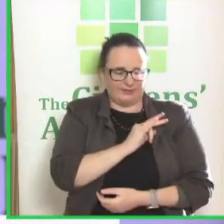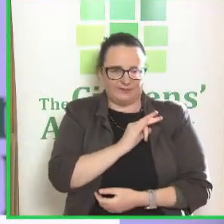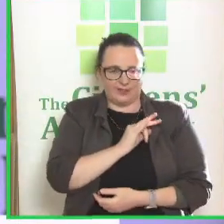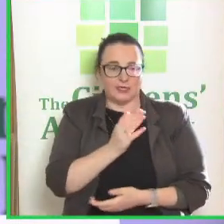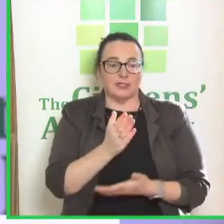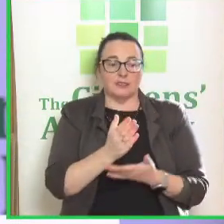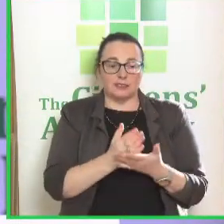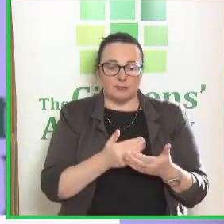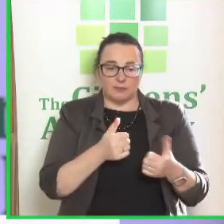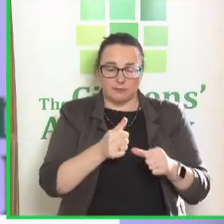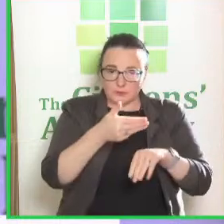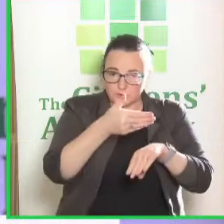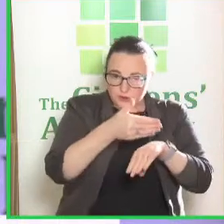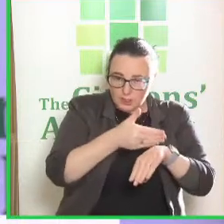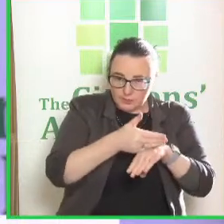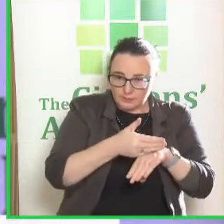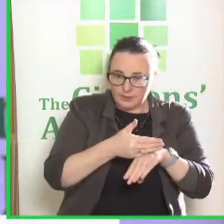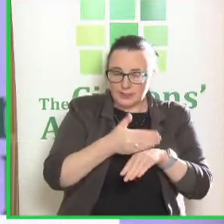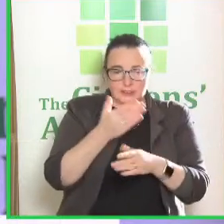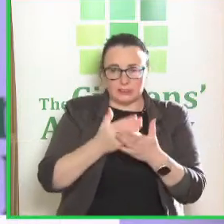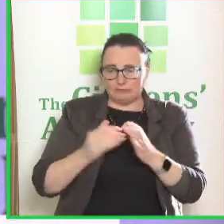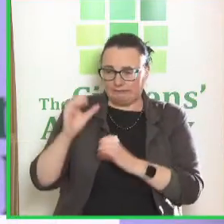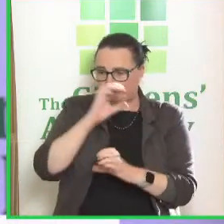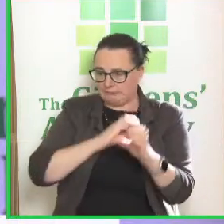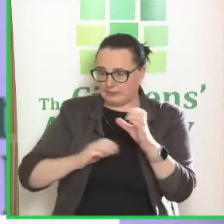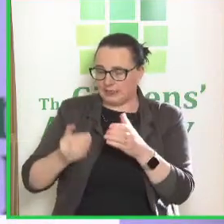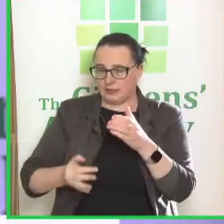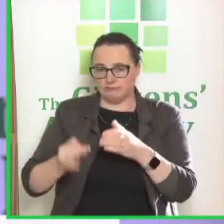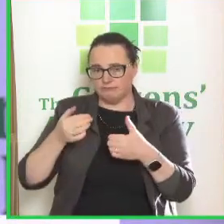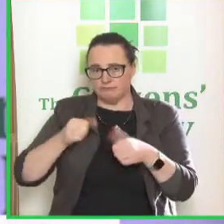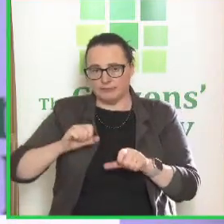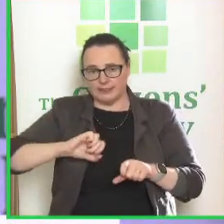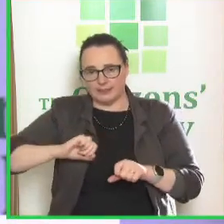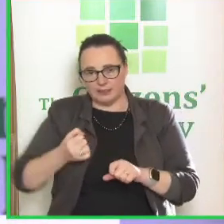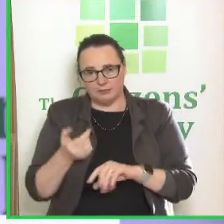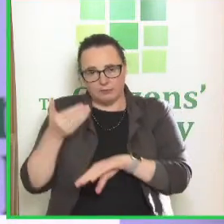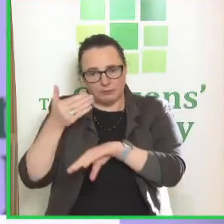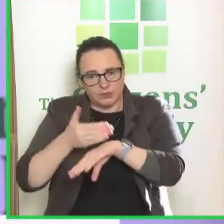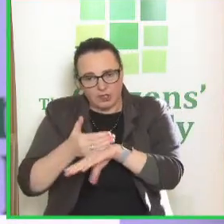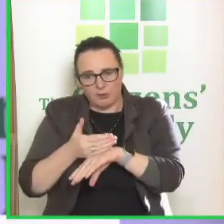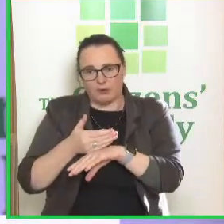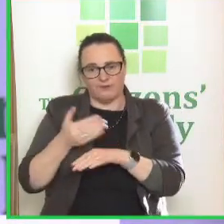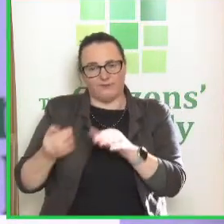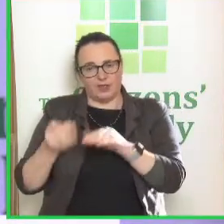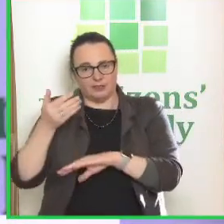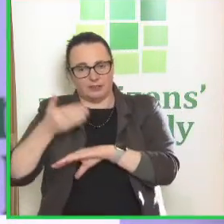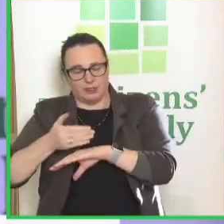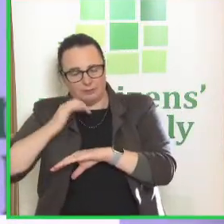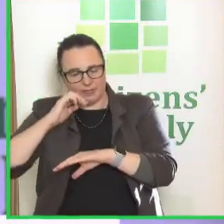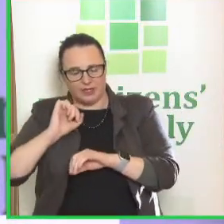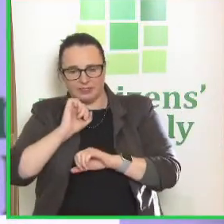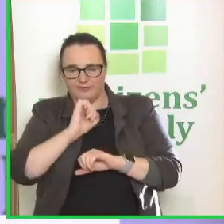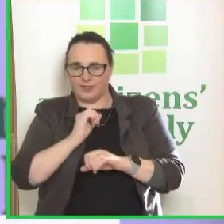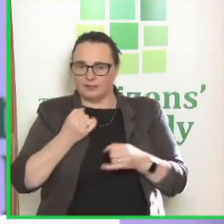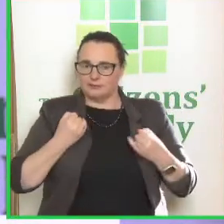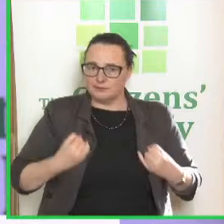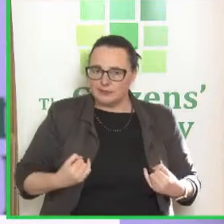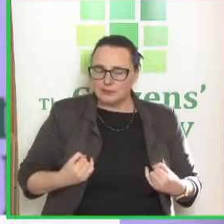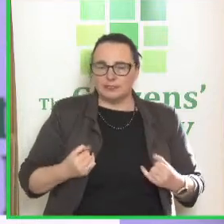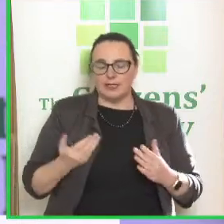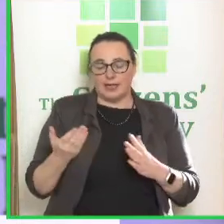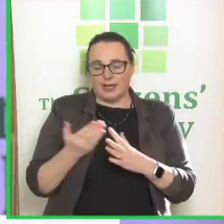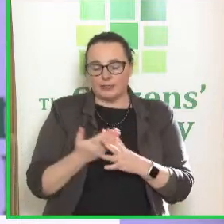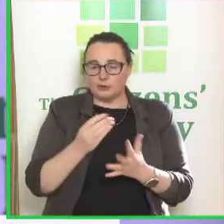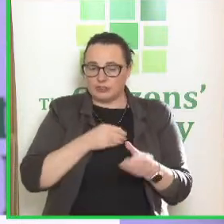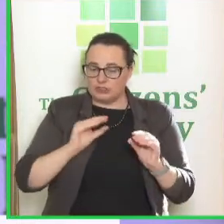employment, while others struggle to secure a job because of the nature of their illness. Access to education can also be an